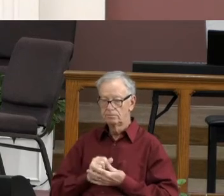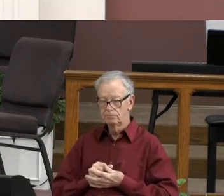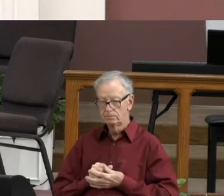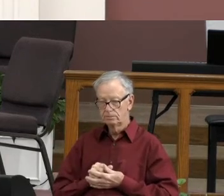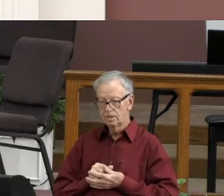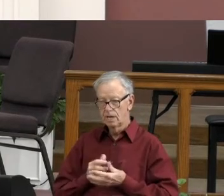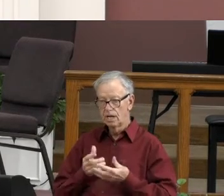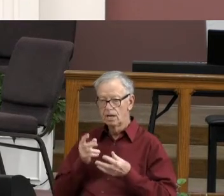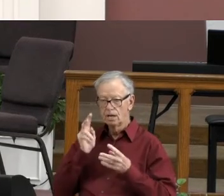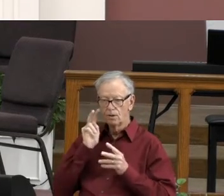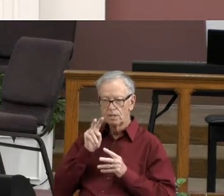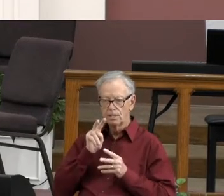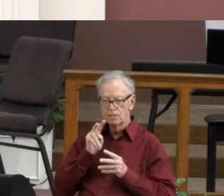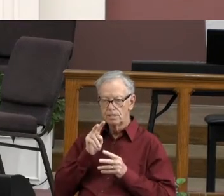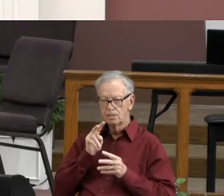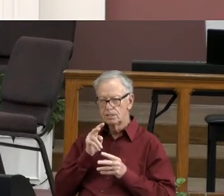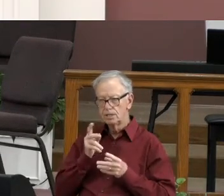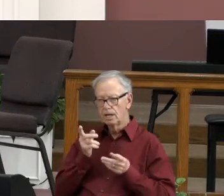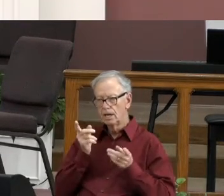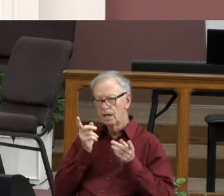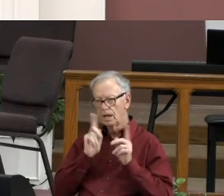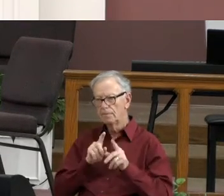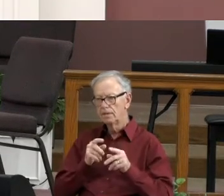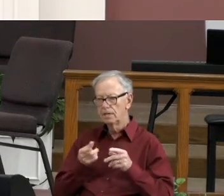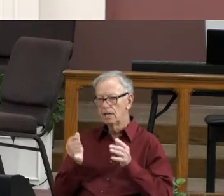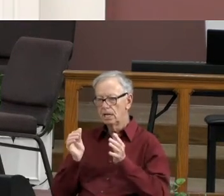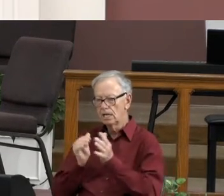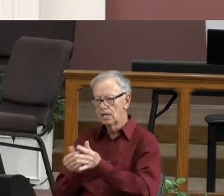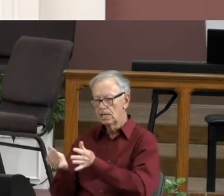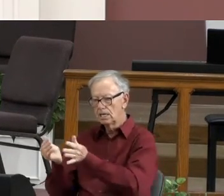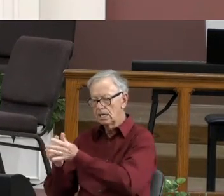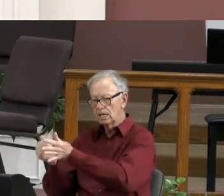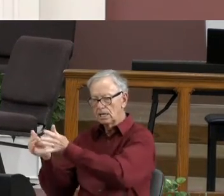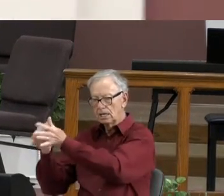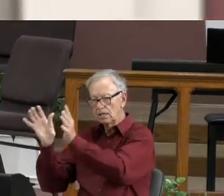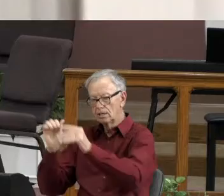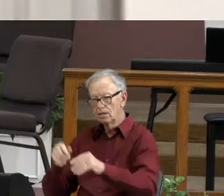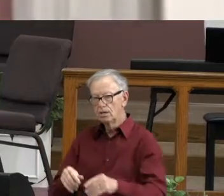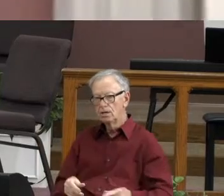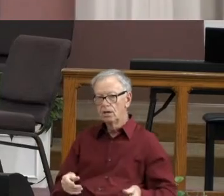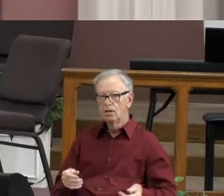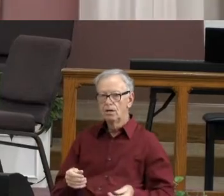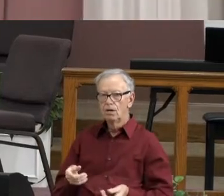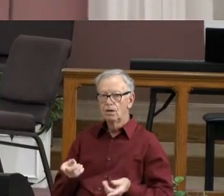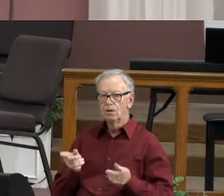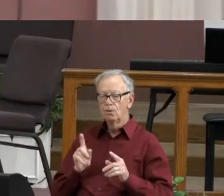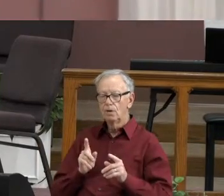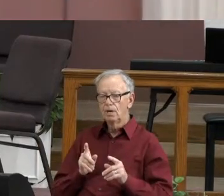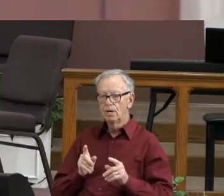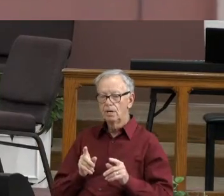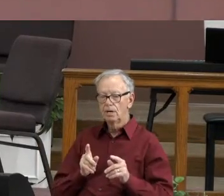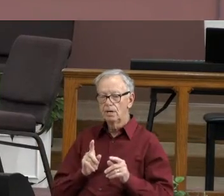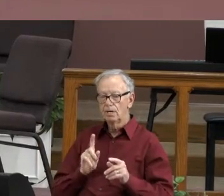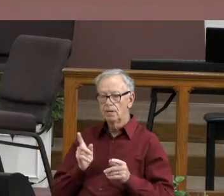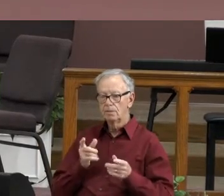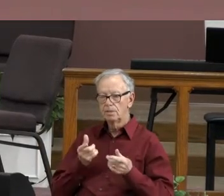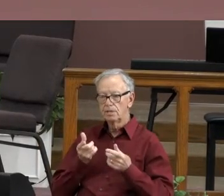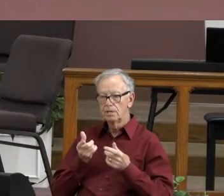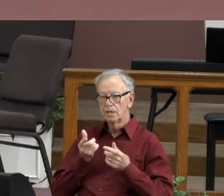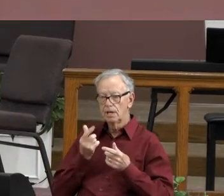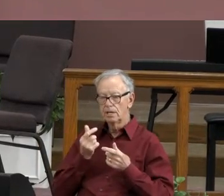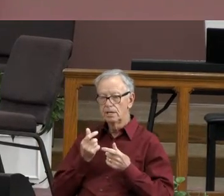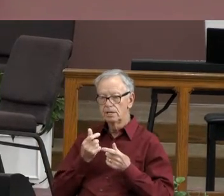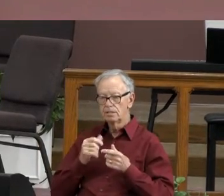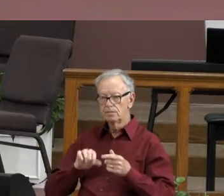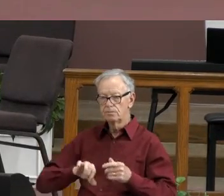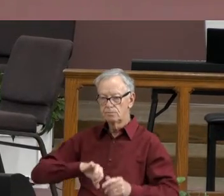And I've watched it play out so many times, and where it really comes out is what we talked about in our youth this morning a little bit, is the